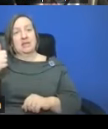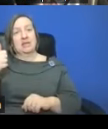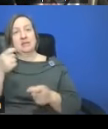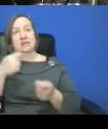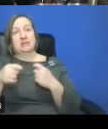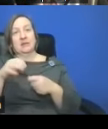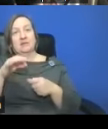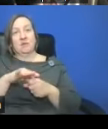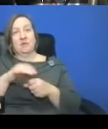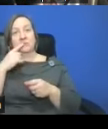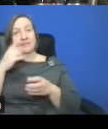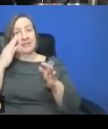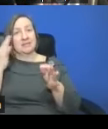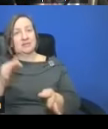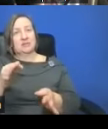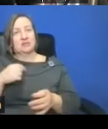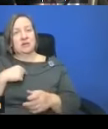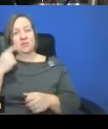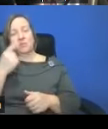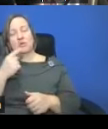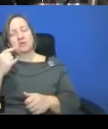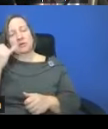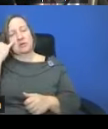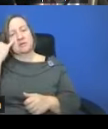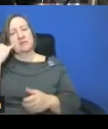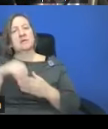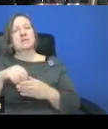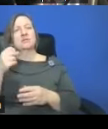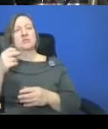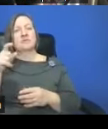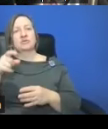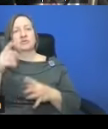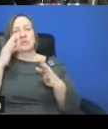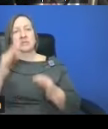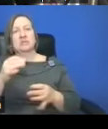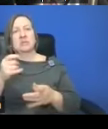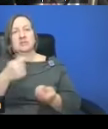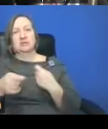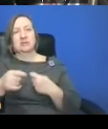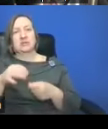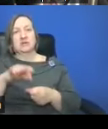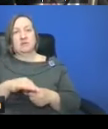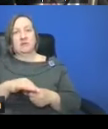of vote, you said decision. So I'm wondering if in 12, it should be decision instead of vote.